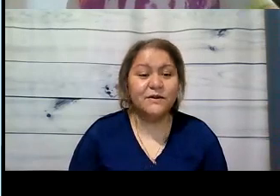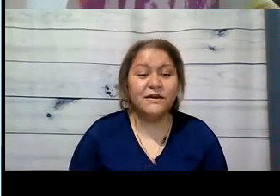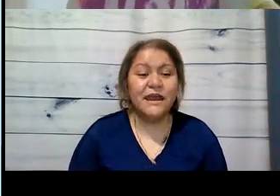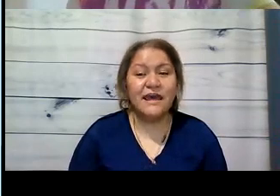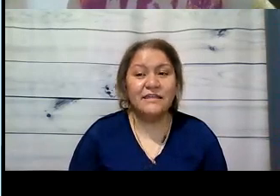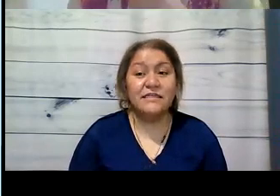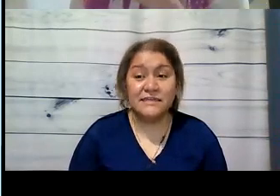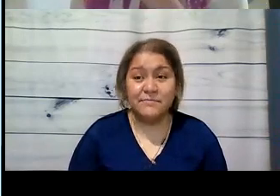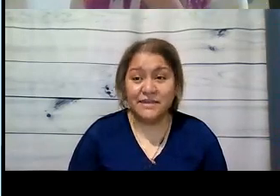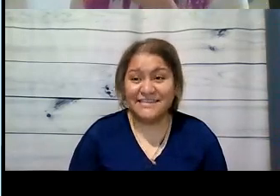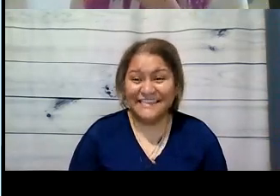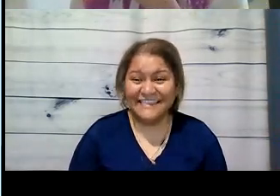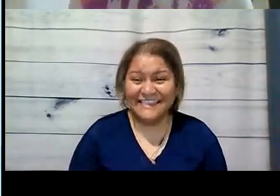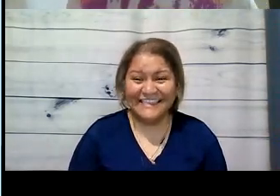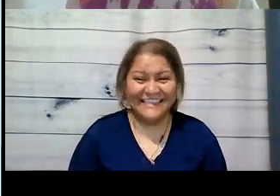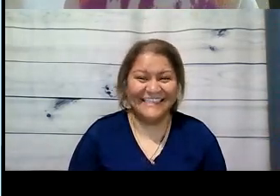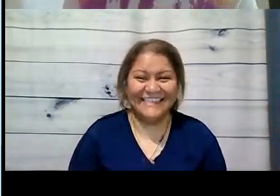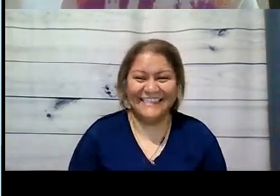support worker at the same place.